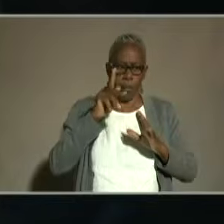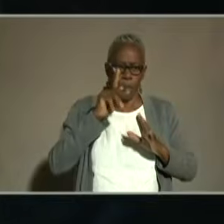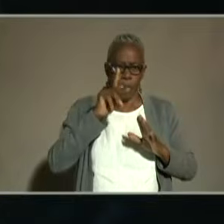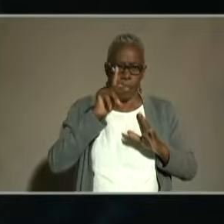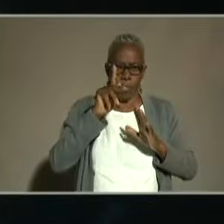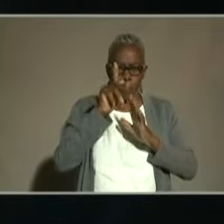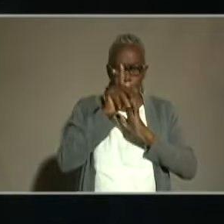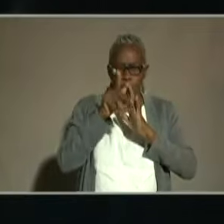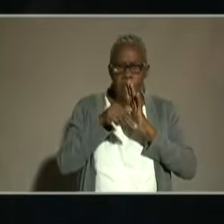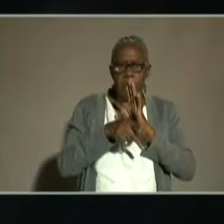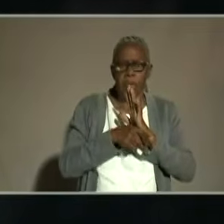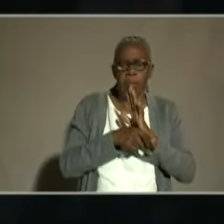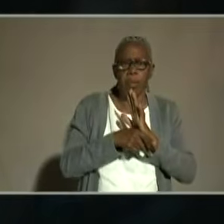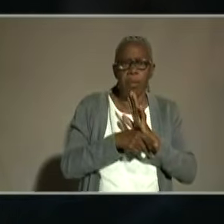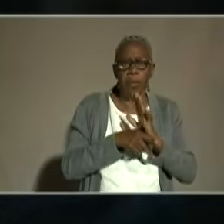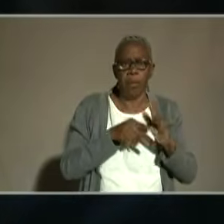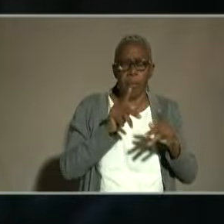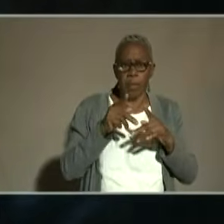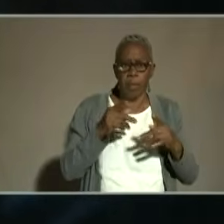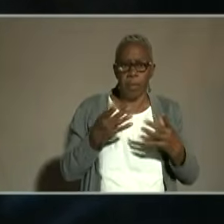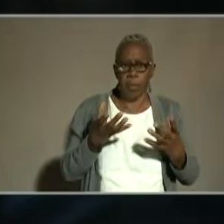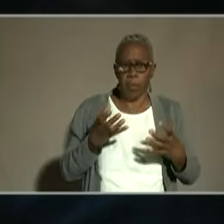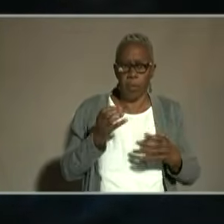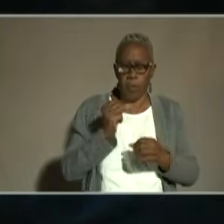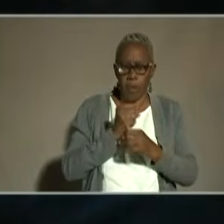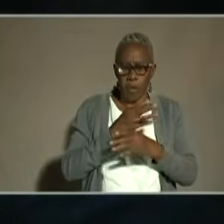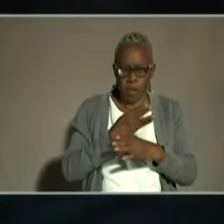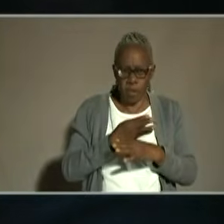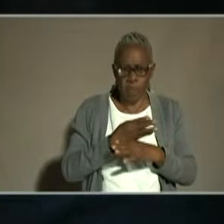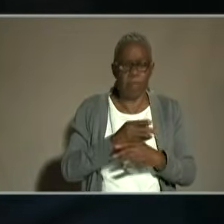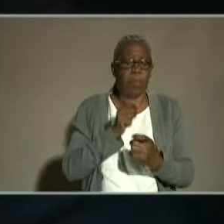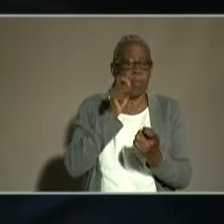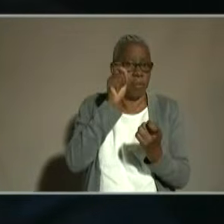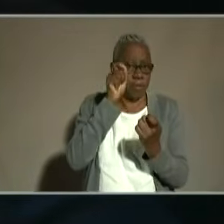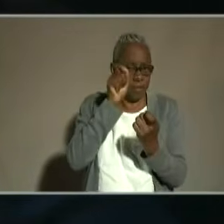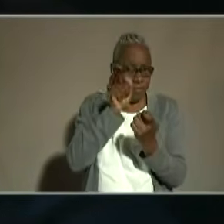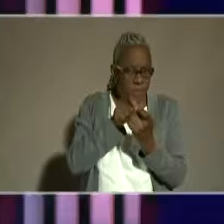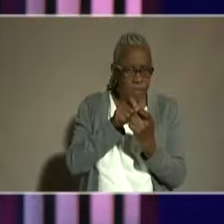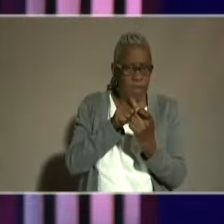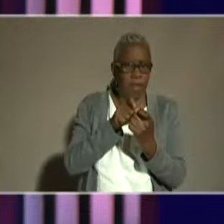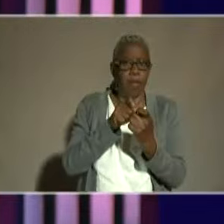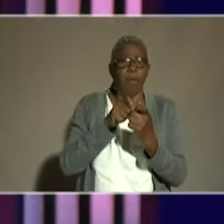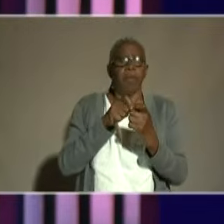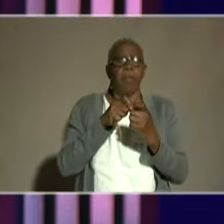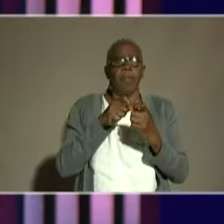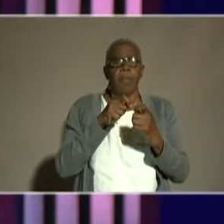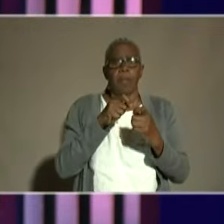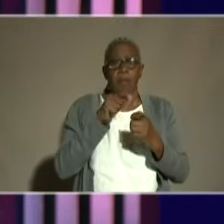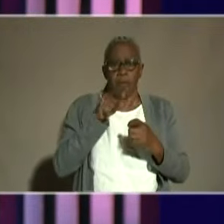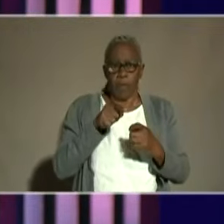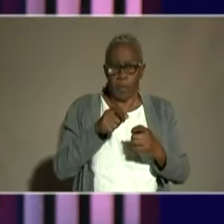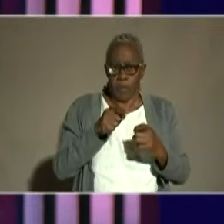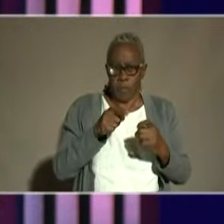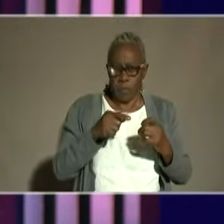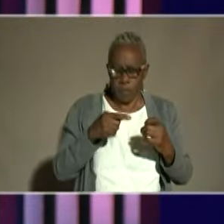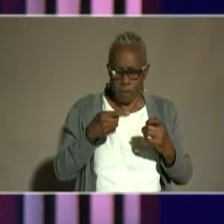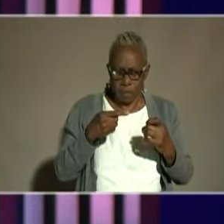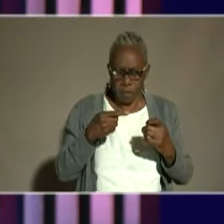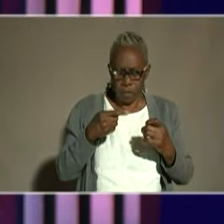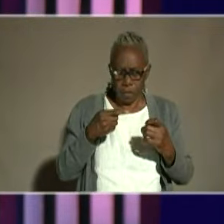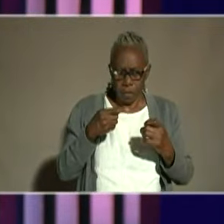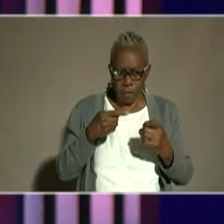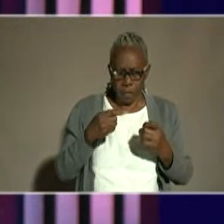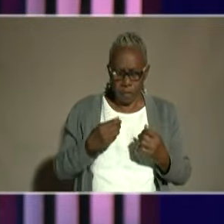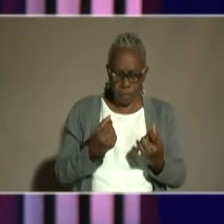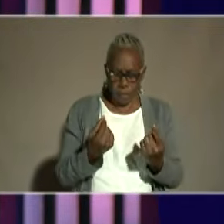with disabilities want are jobs, which is why I'm asking specifically if your administration would implement a recommendation to reserve a